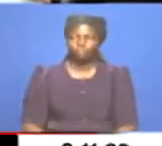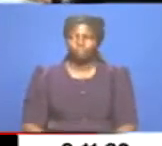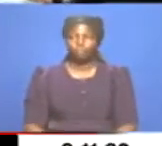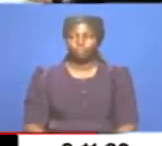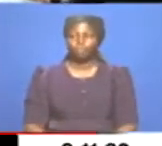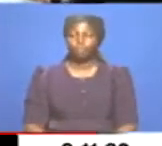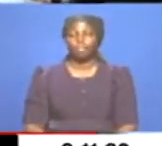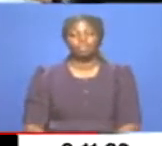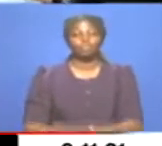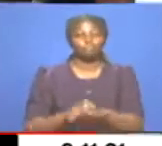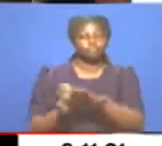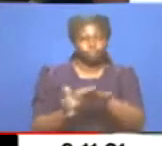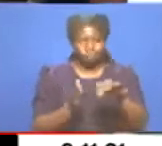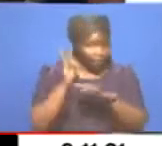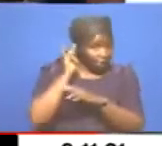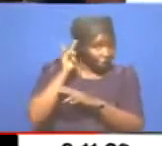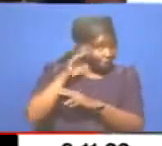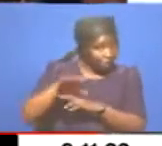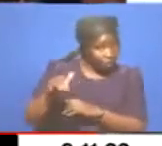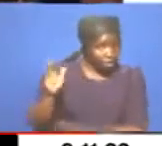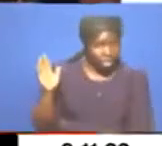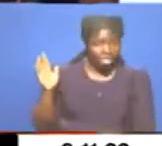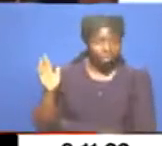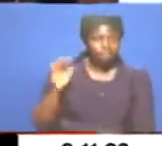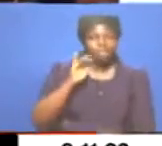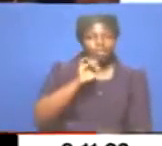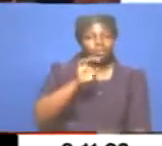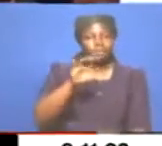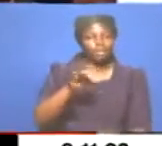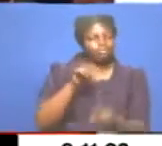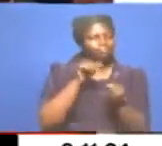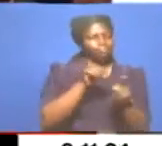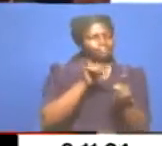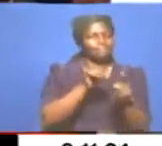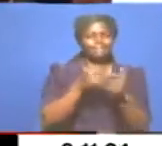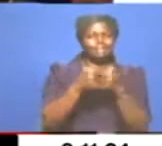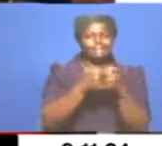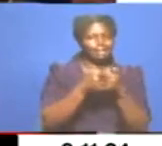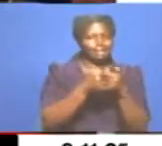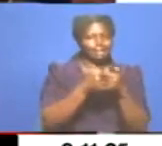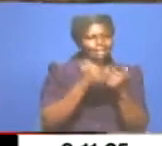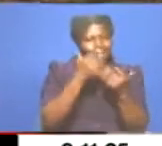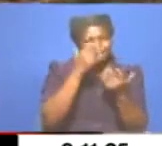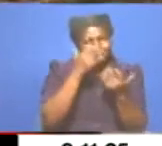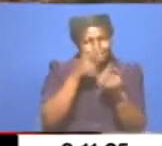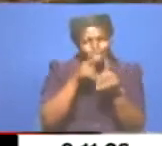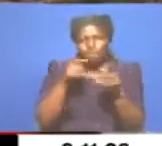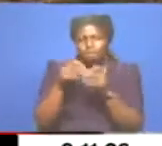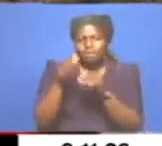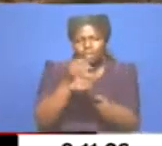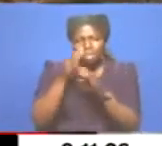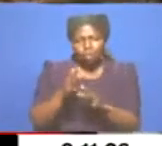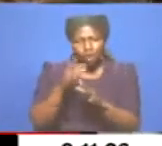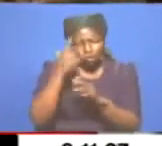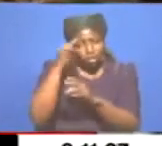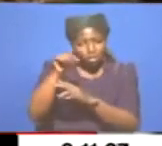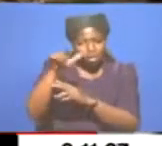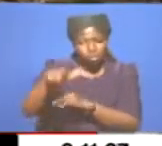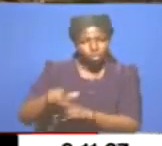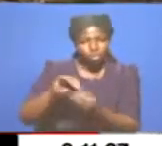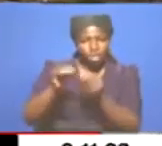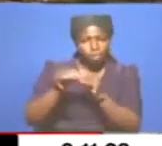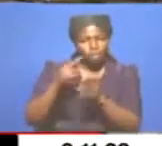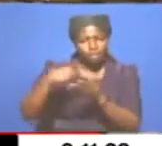In Kisii County, IEBC has blamed structural challenges posed by some stakeholders for the low turnout. IEBC